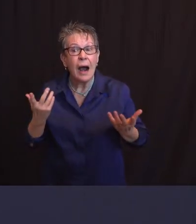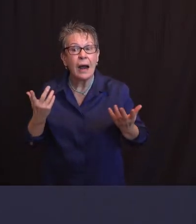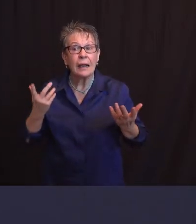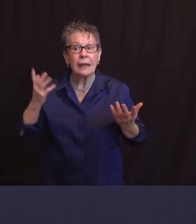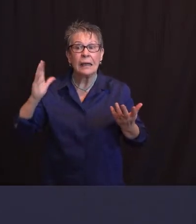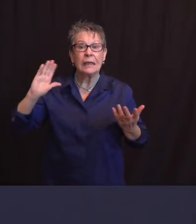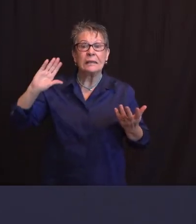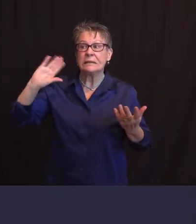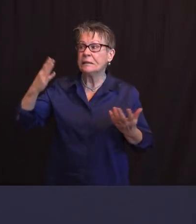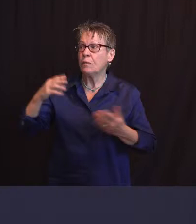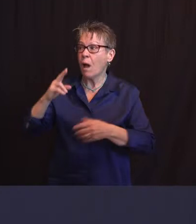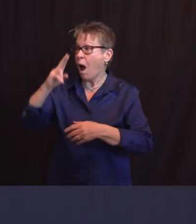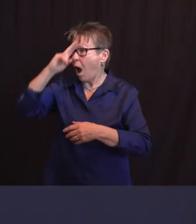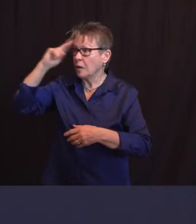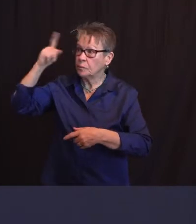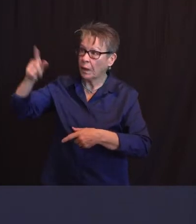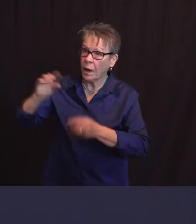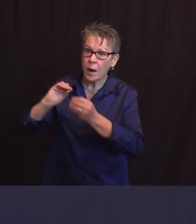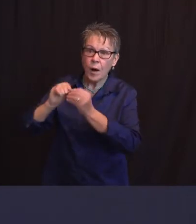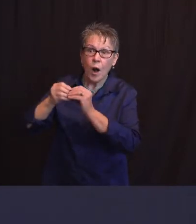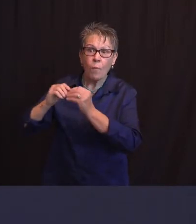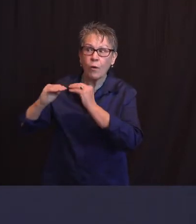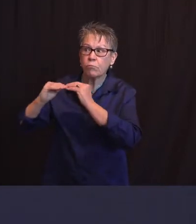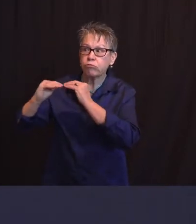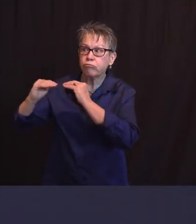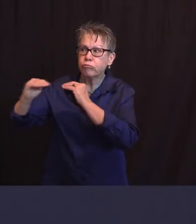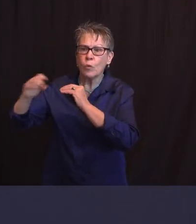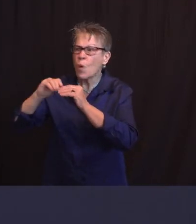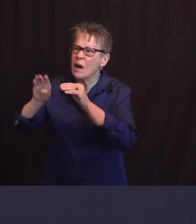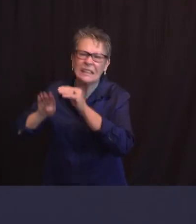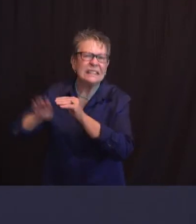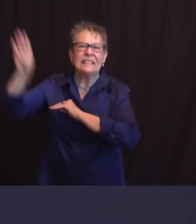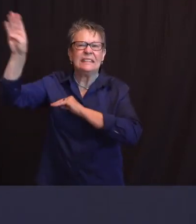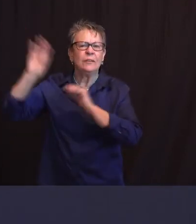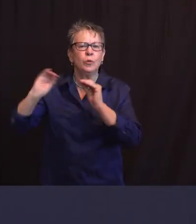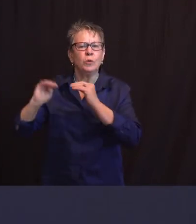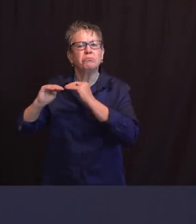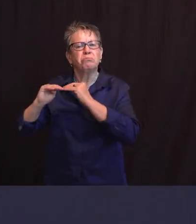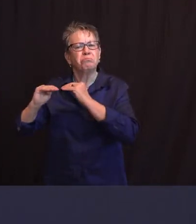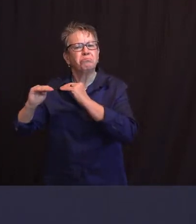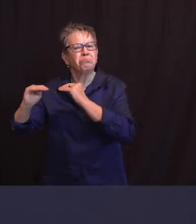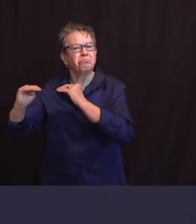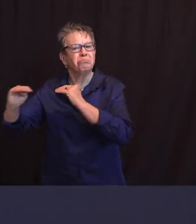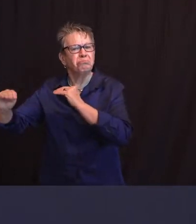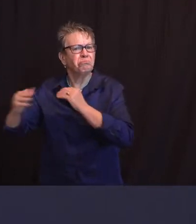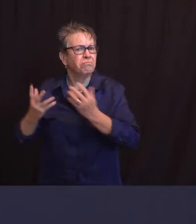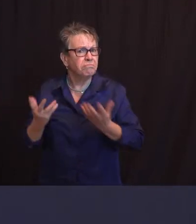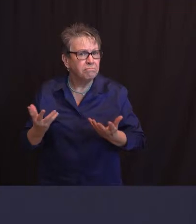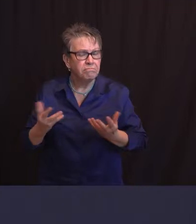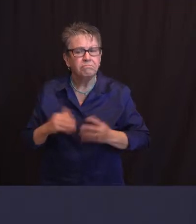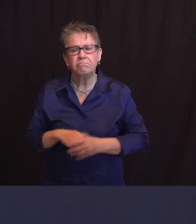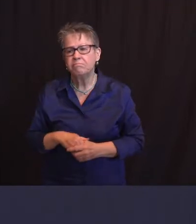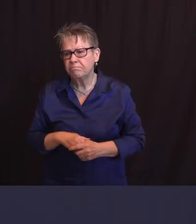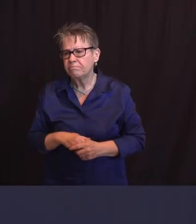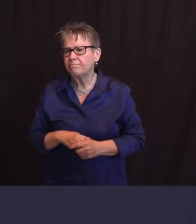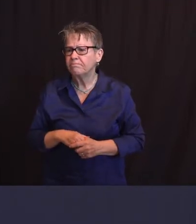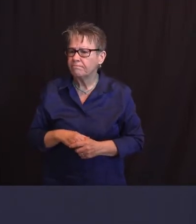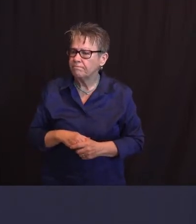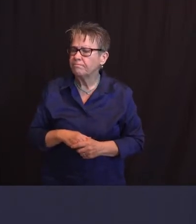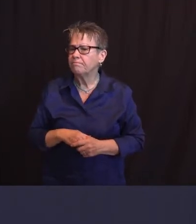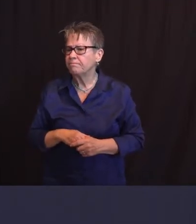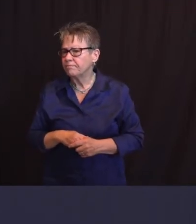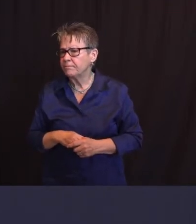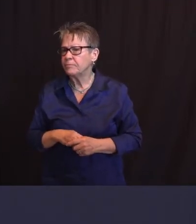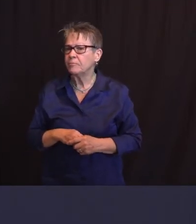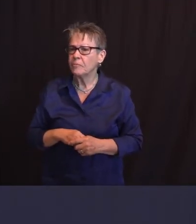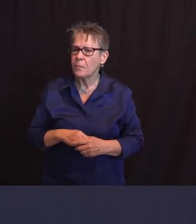of bubbling around the same spot for the last couple of weeks, maybe a little bit up. But, and finally, with regard to this